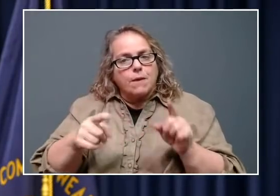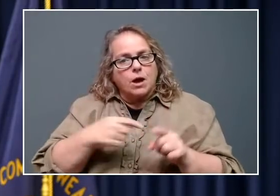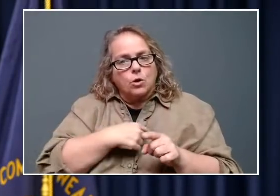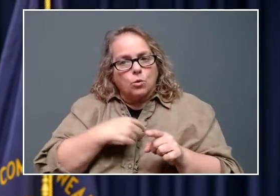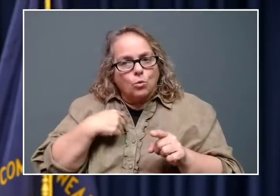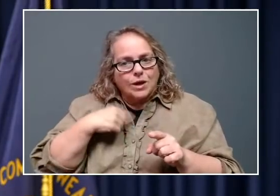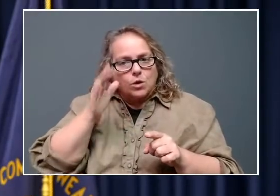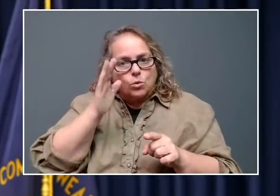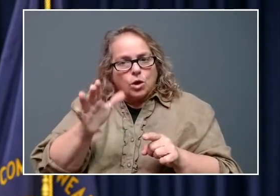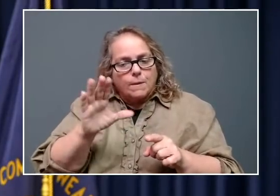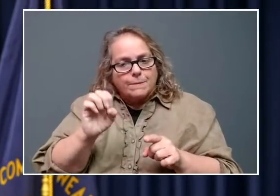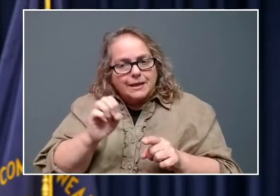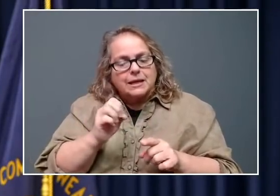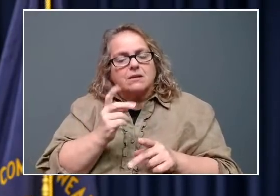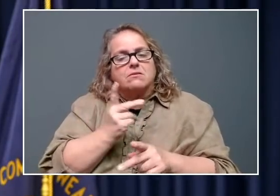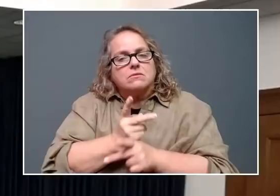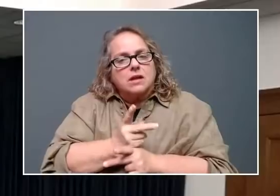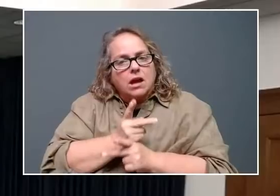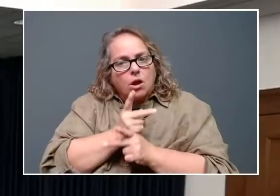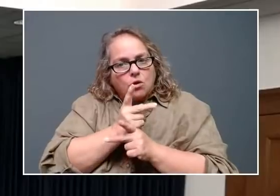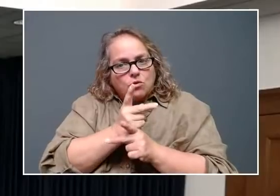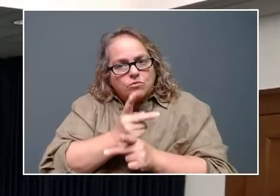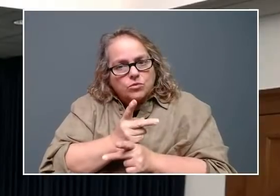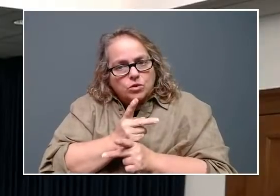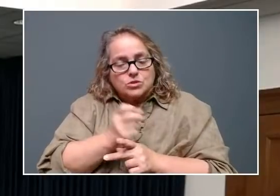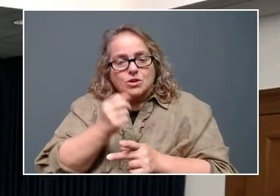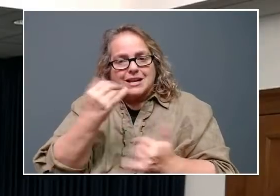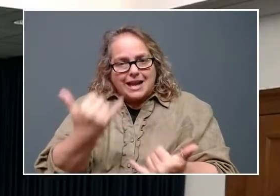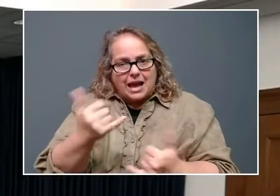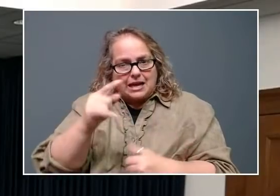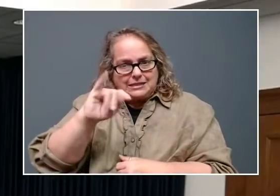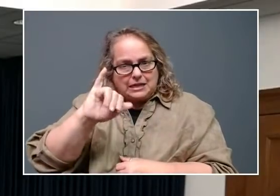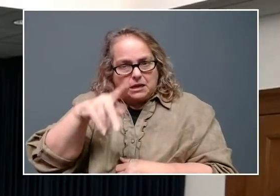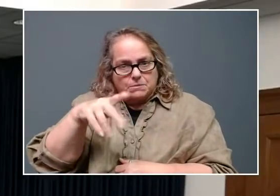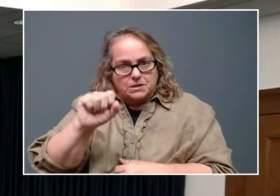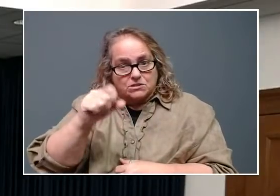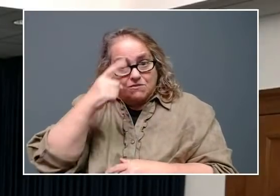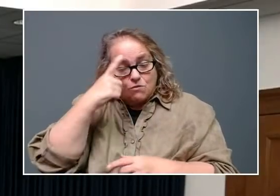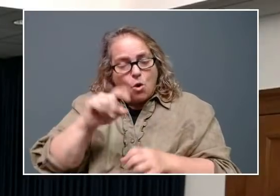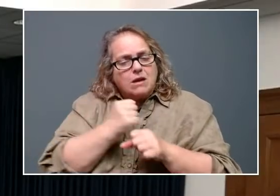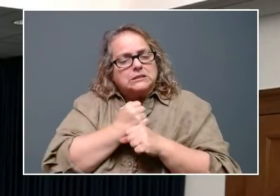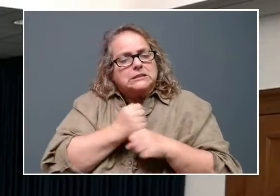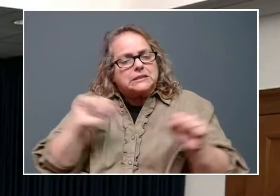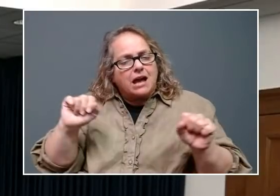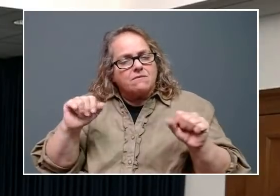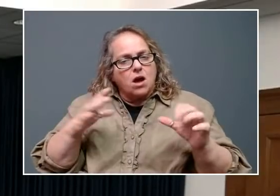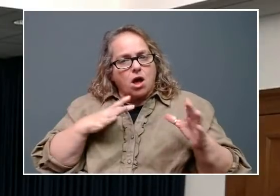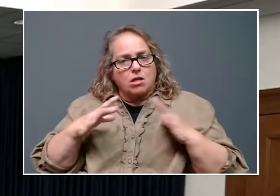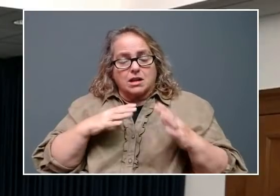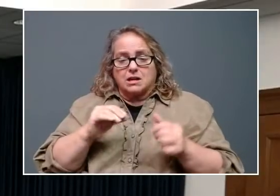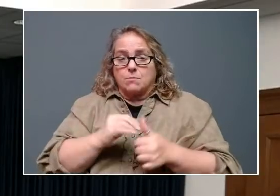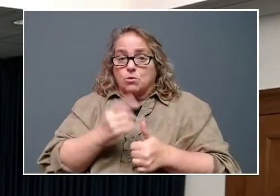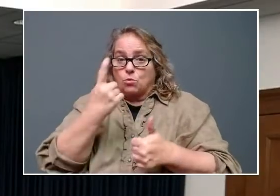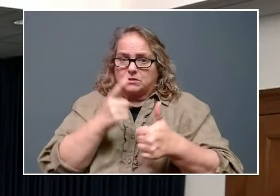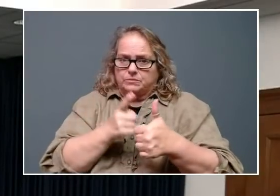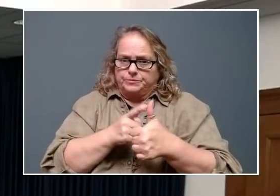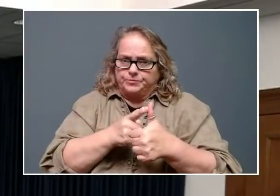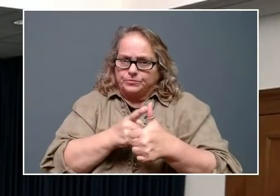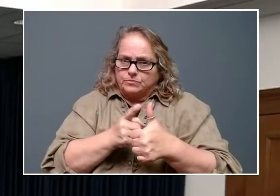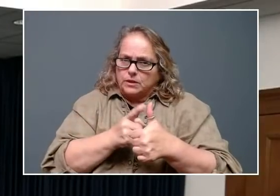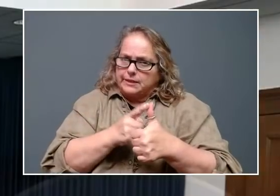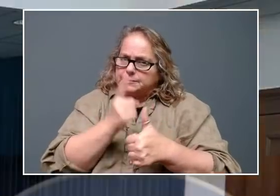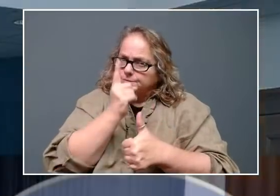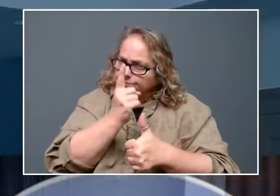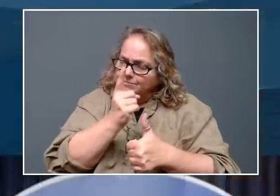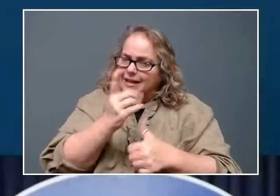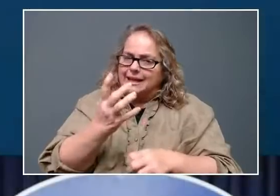let's go over the tips again for a safe holiday. Number one, get vaccinated. If you have a group